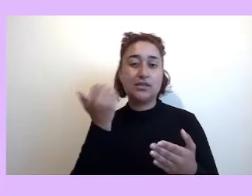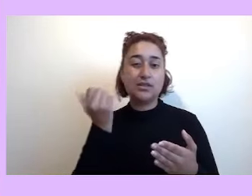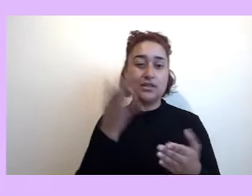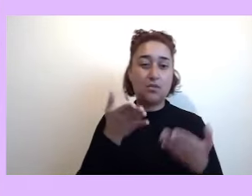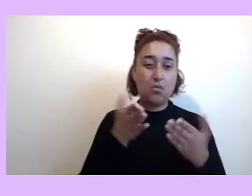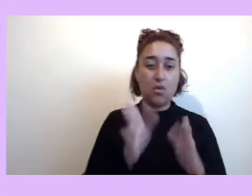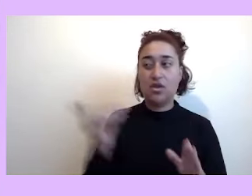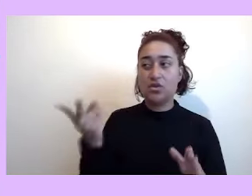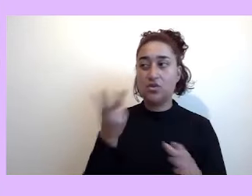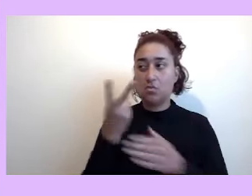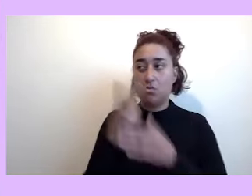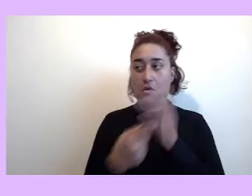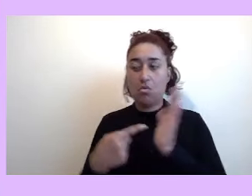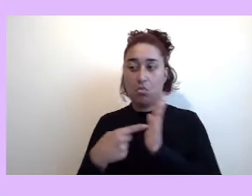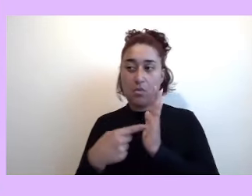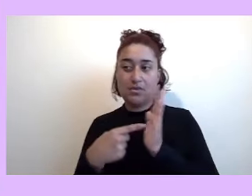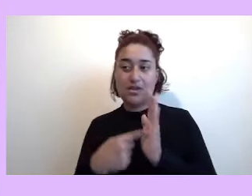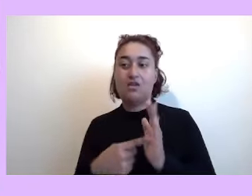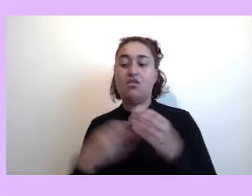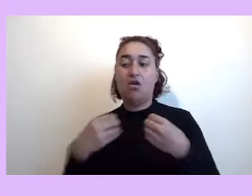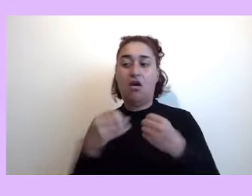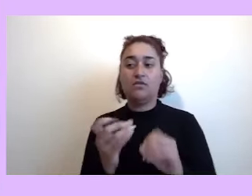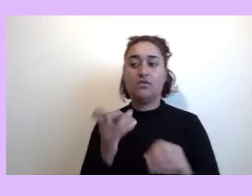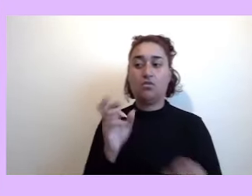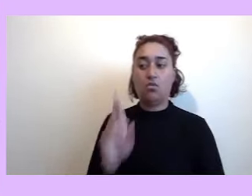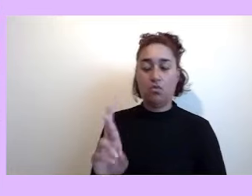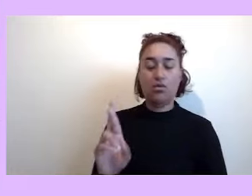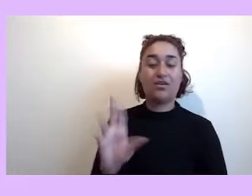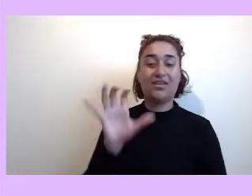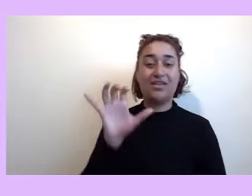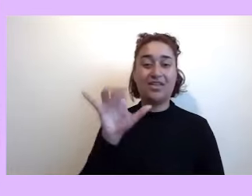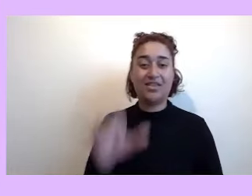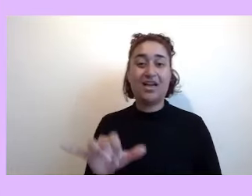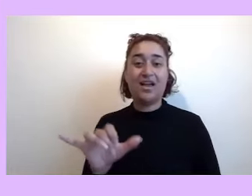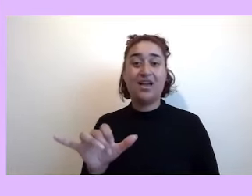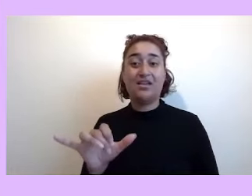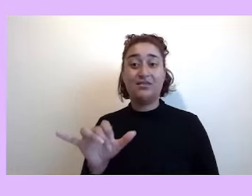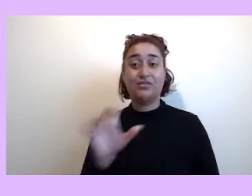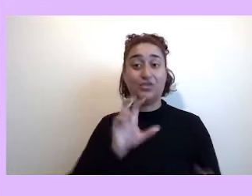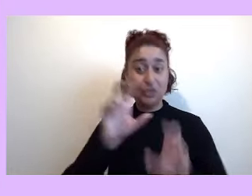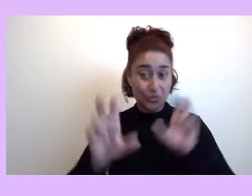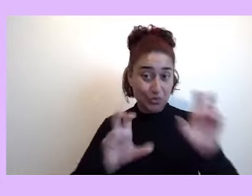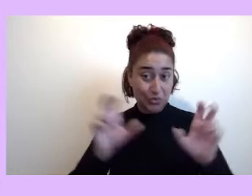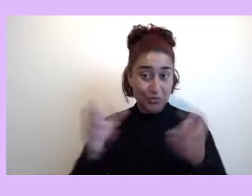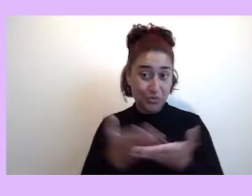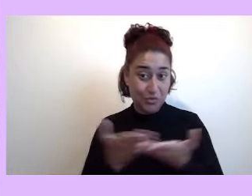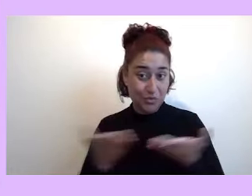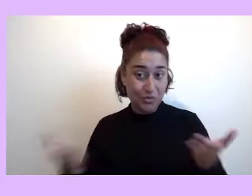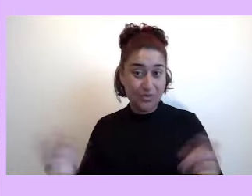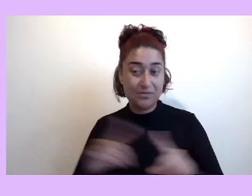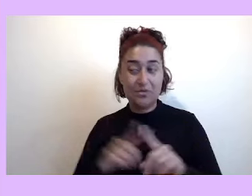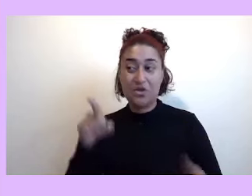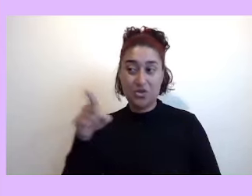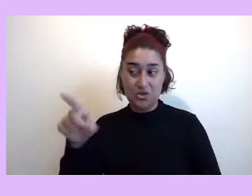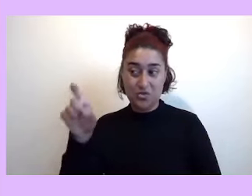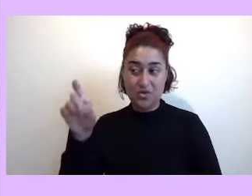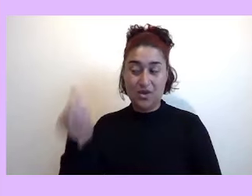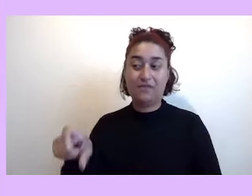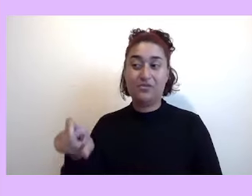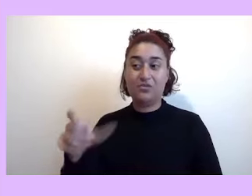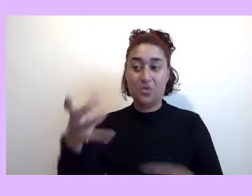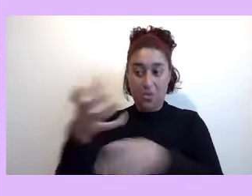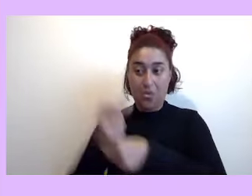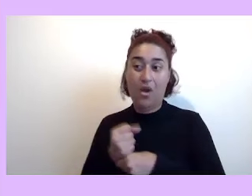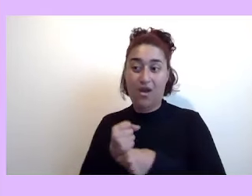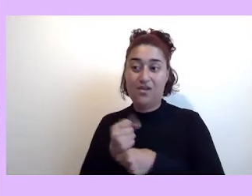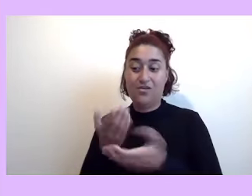both represent offices or organizations that distribute resource, right? But you have to acquire resource yourself